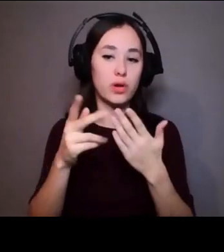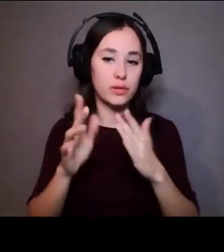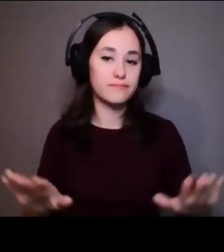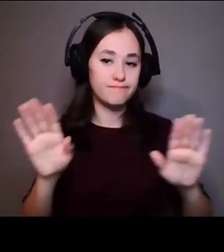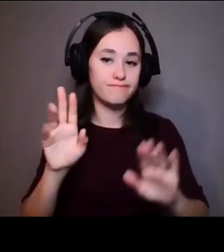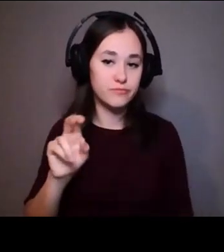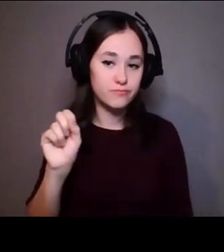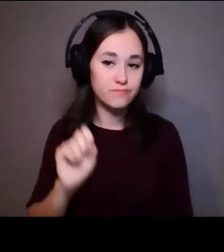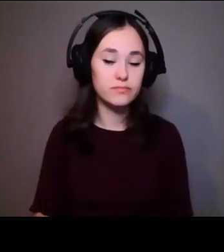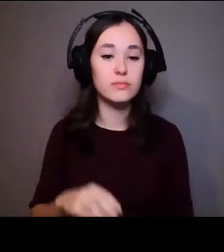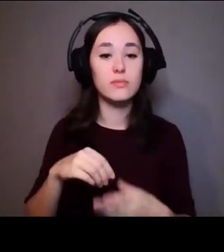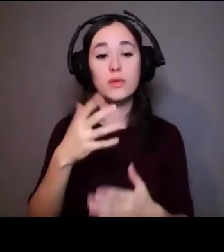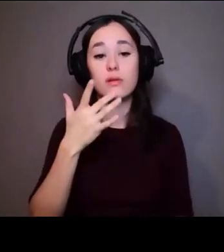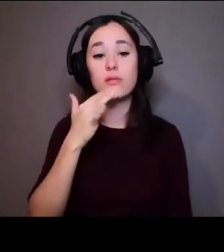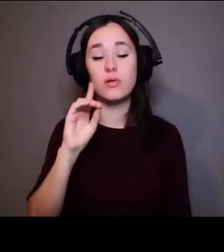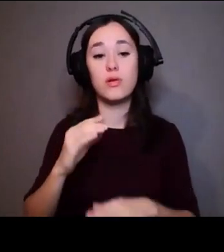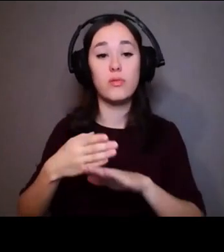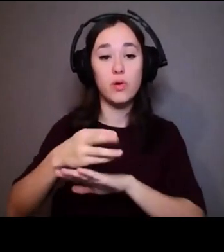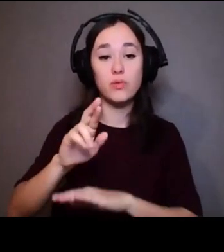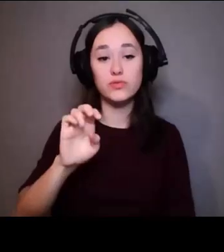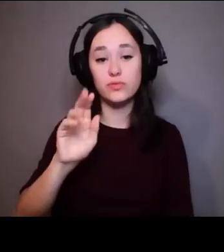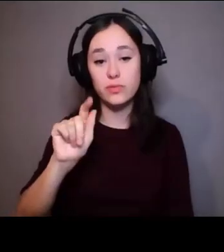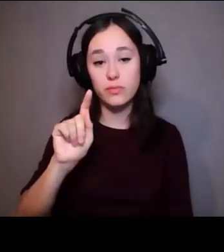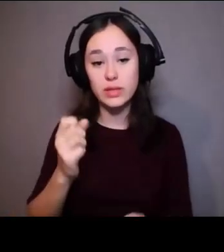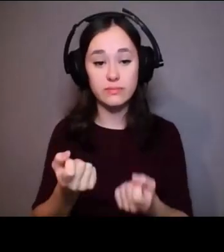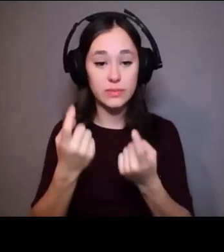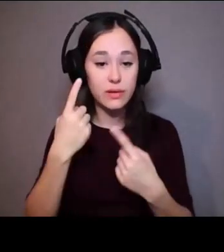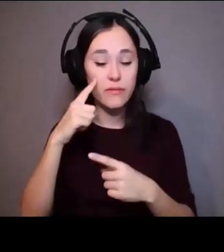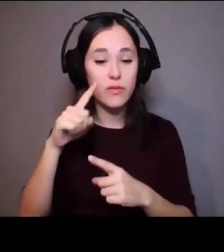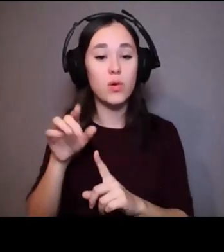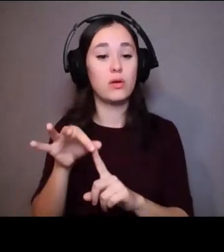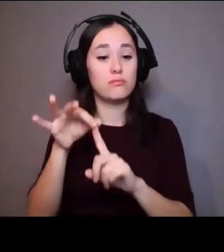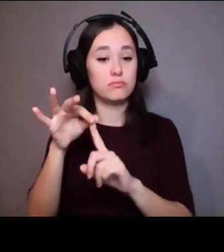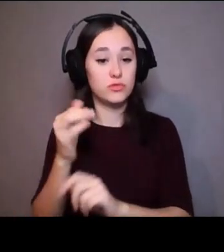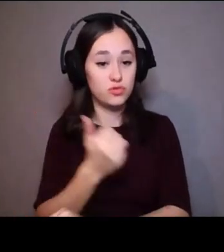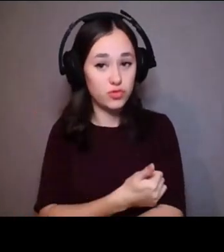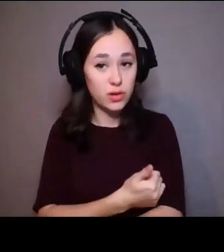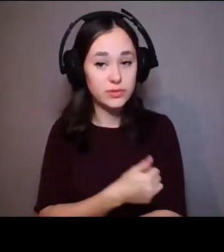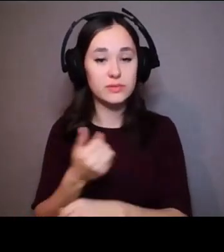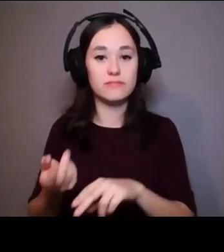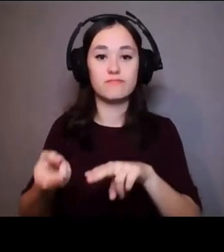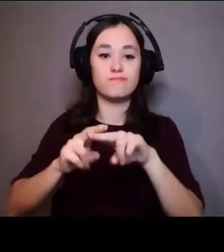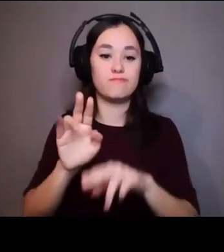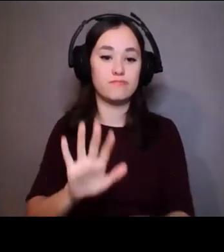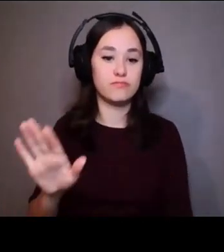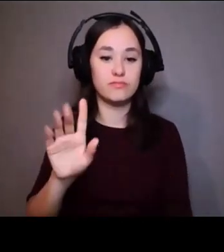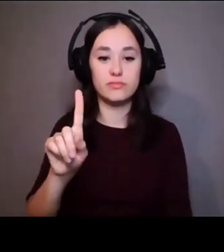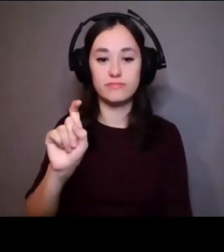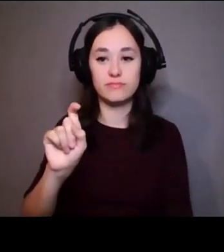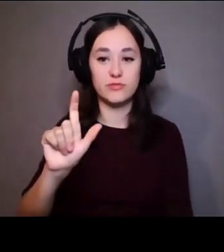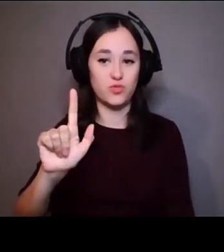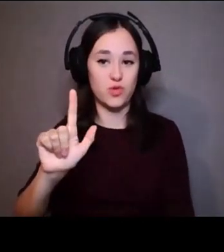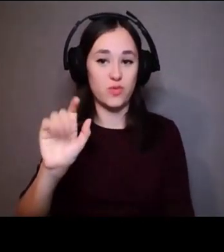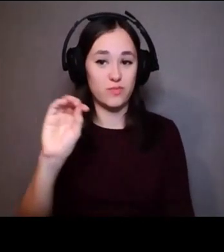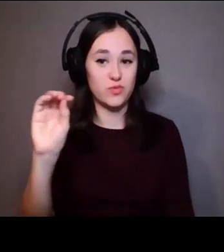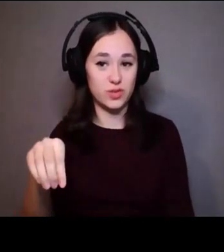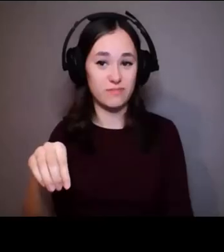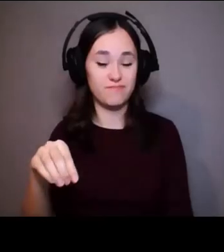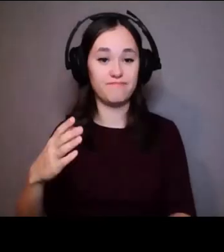Colorado's post-rebate spending on specialty prescription drugs has increased 121% between state fiscal